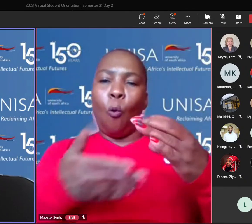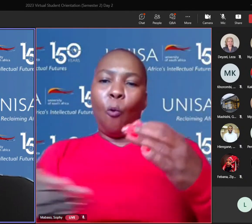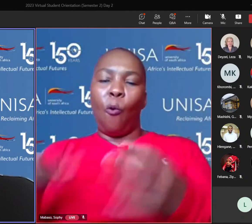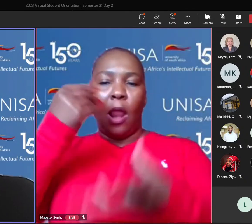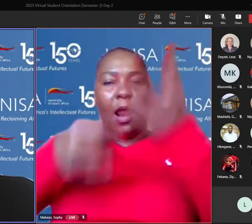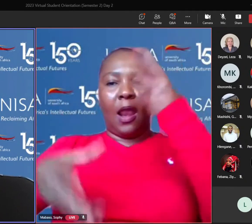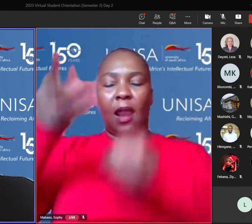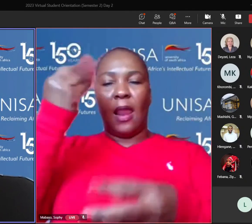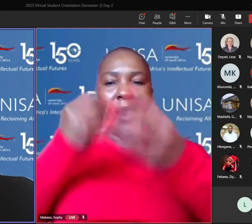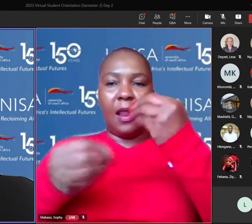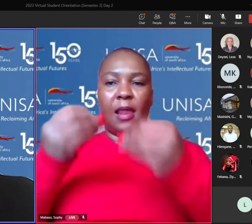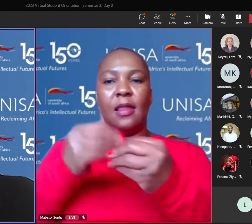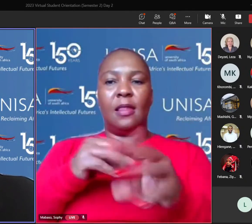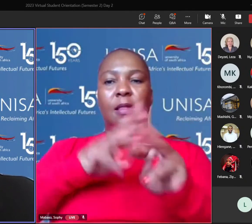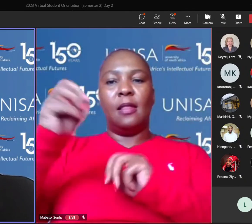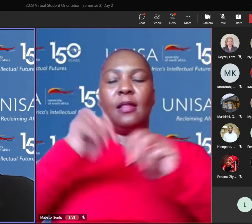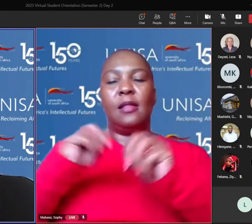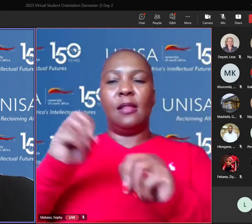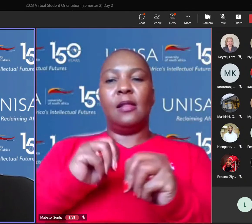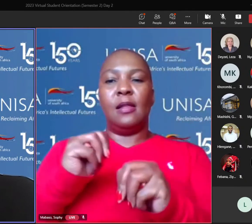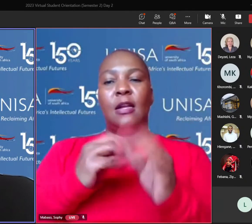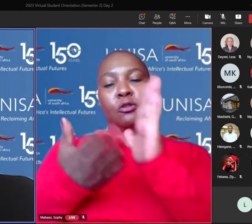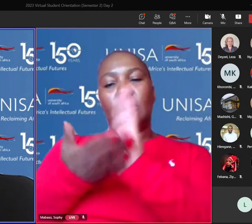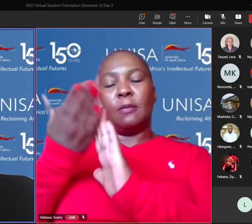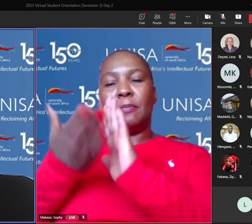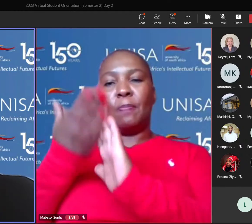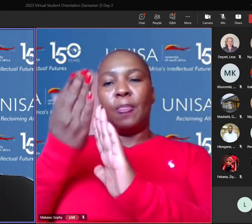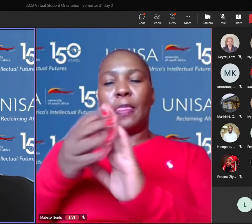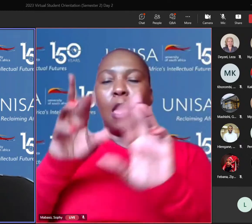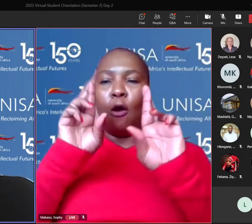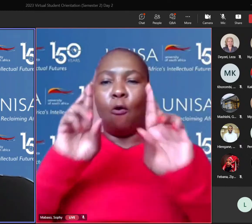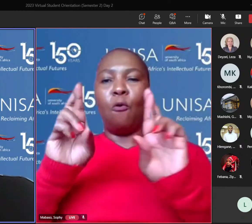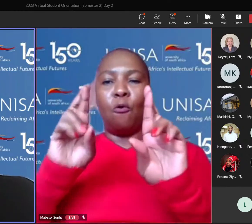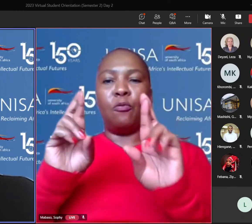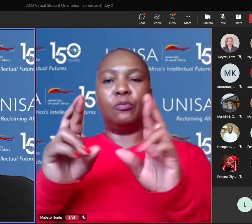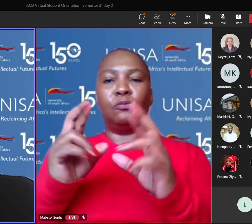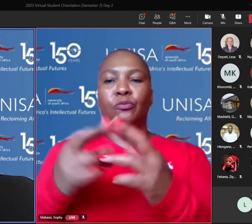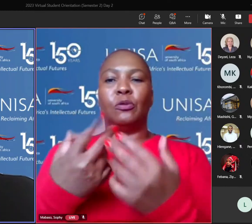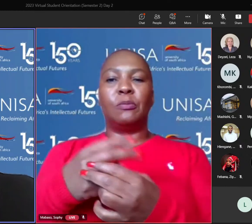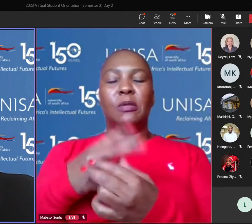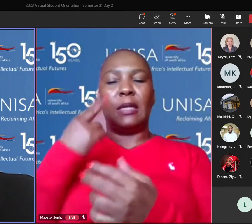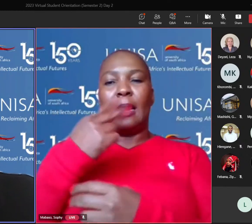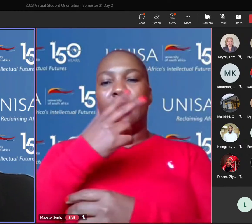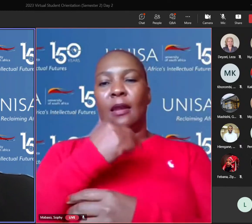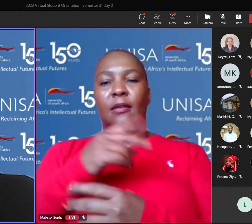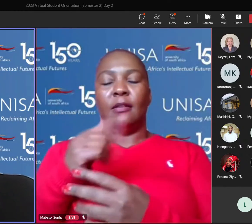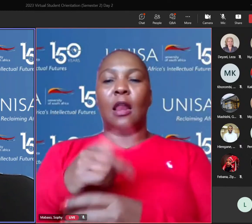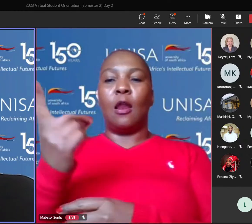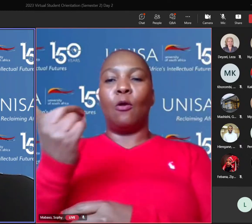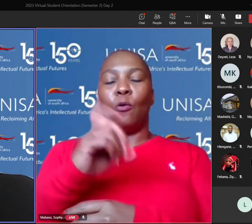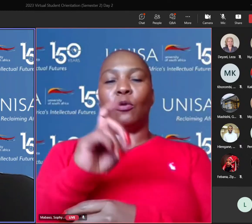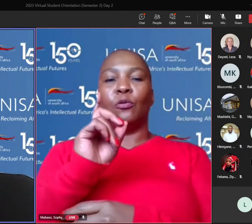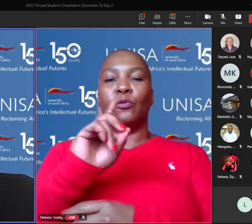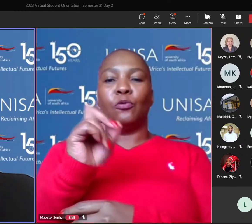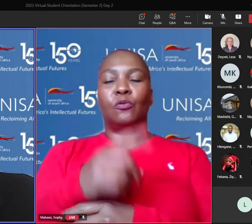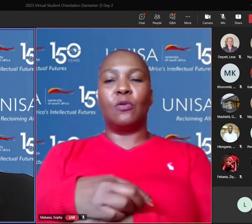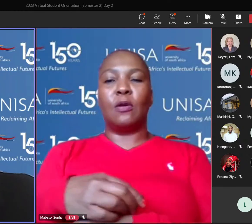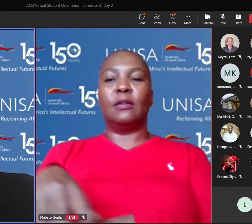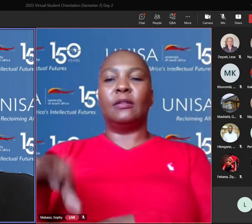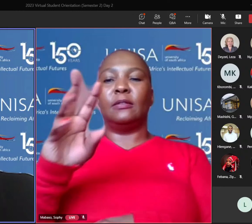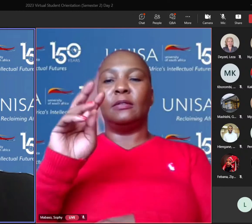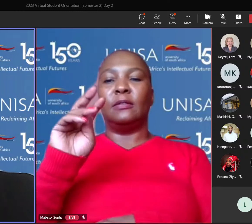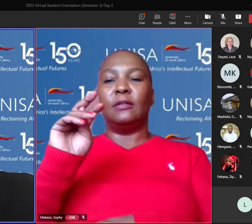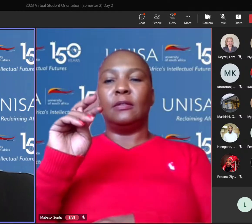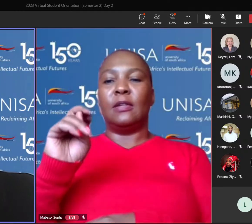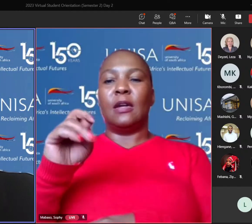been upgraded. So hopefully it's going to be such a nice new shiny toy for you guys. And I'm going to call Mr. Ngonile Gaba to come and